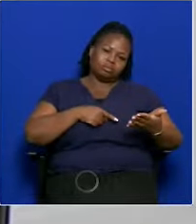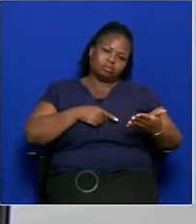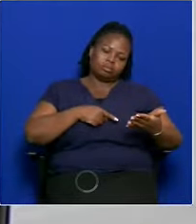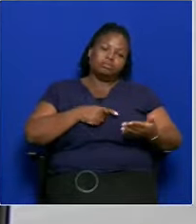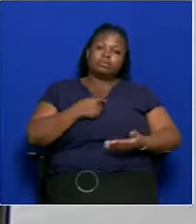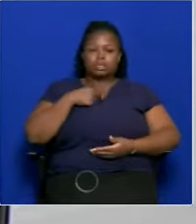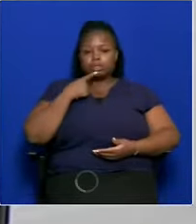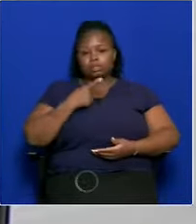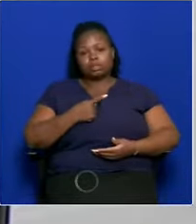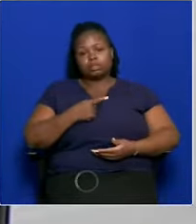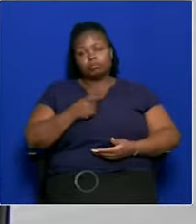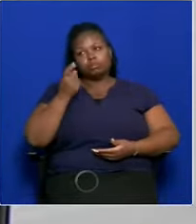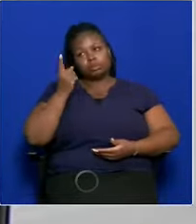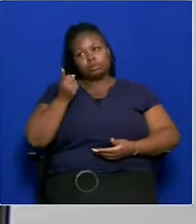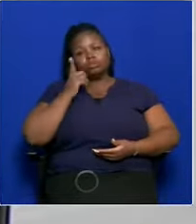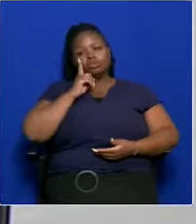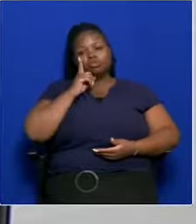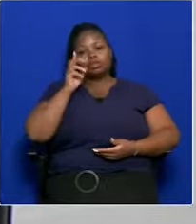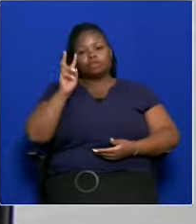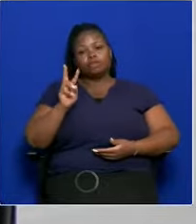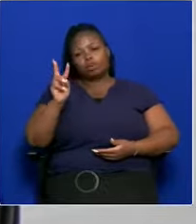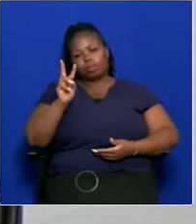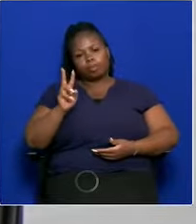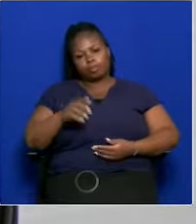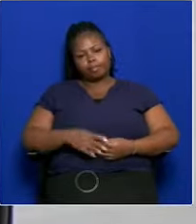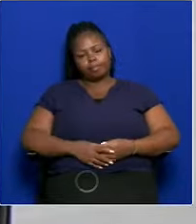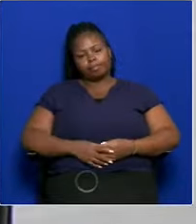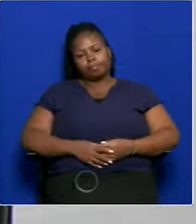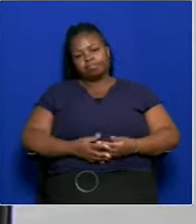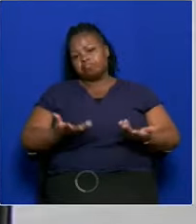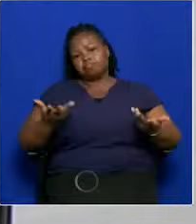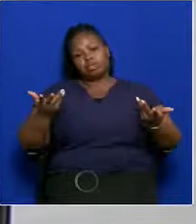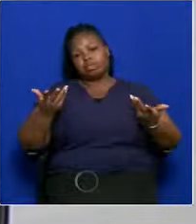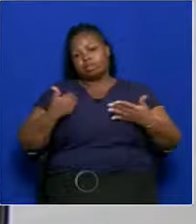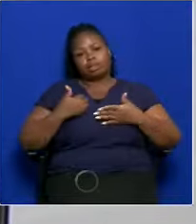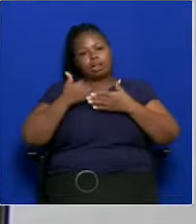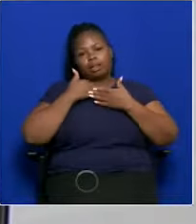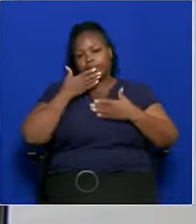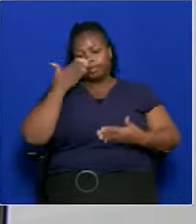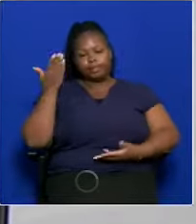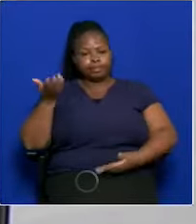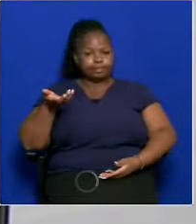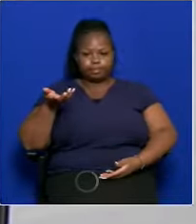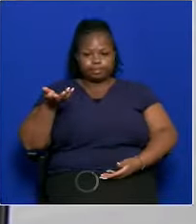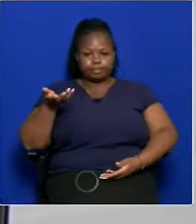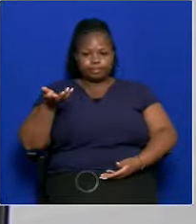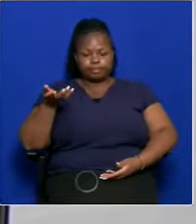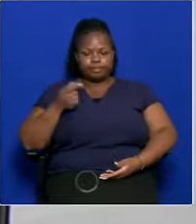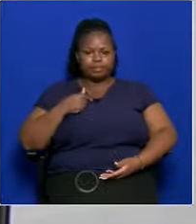to Vodacom and they couldn't help me. And I went to our cyber